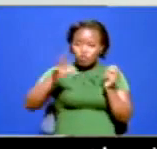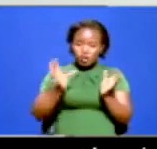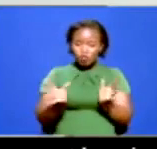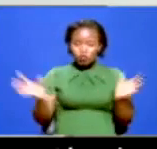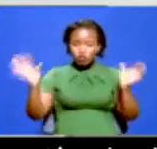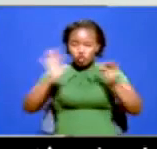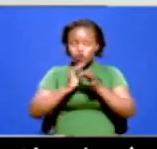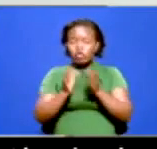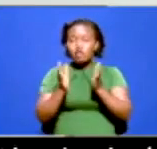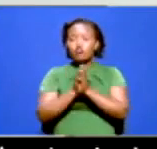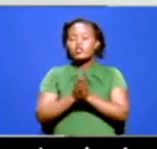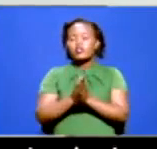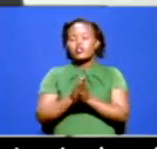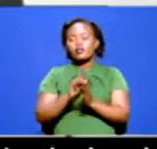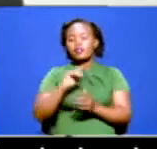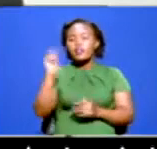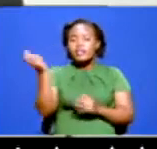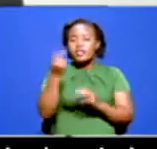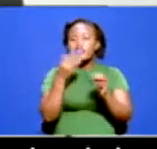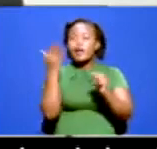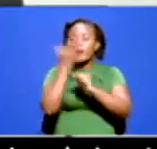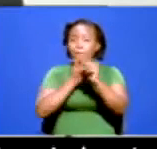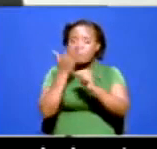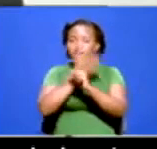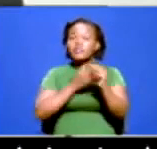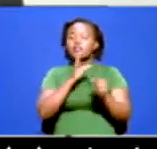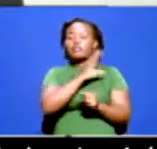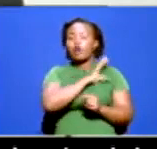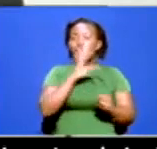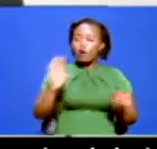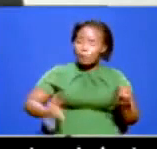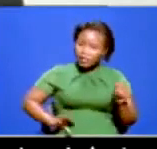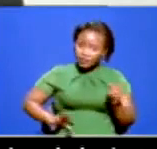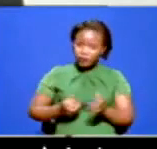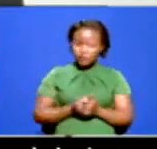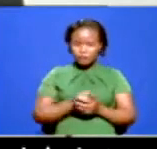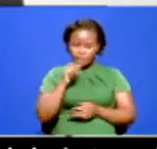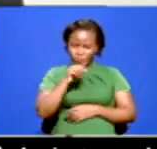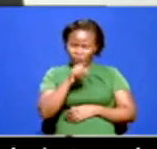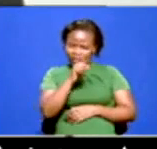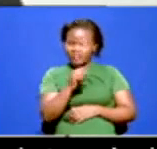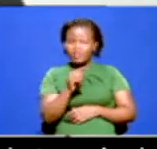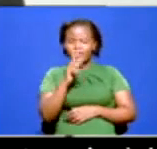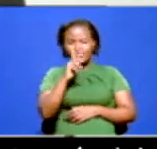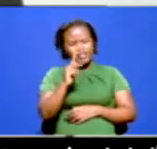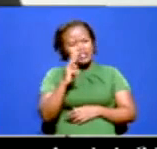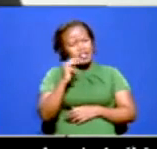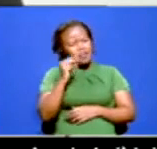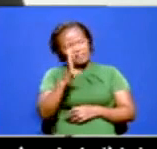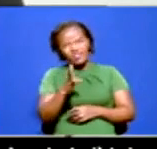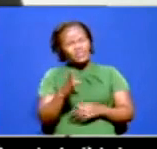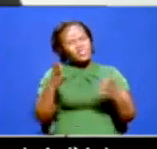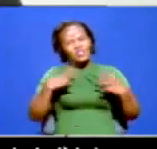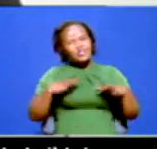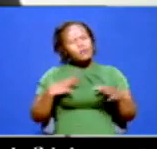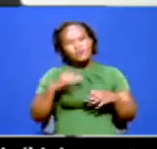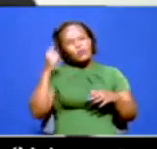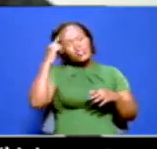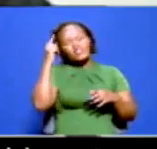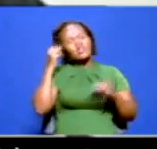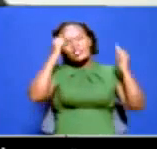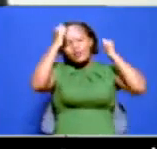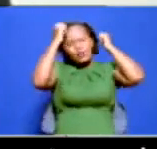Commission. Kenya Meat Commission is an area that probably somebody would say, what does the military got to do with the